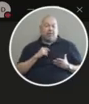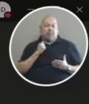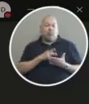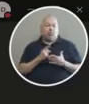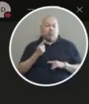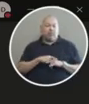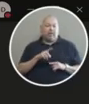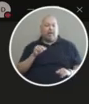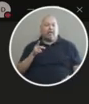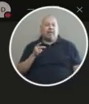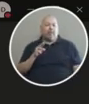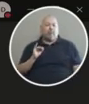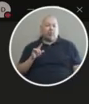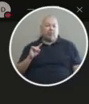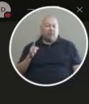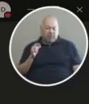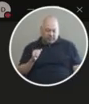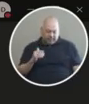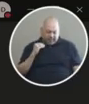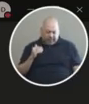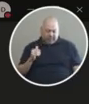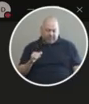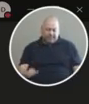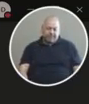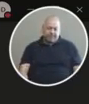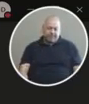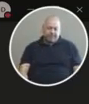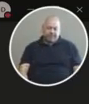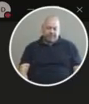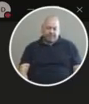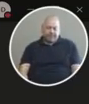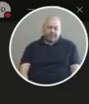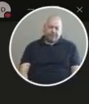April 1st. Okay, thank you very much. That'd be very helpful.